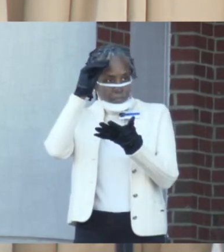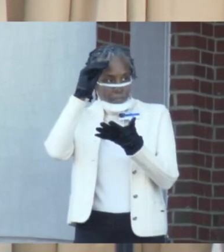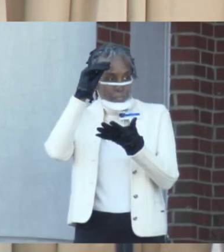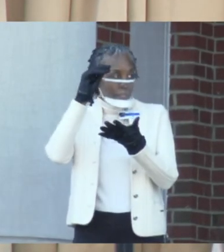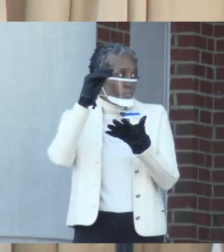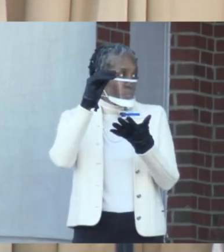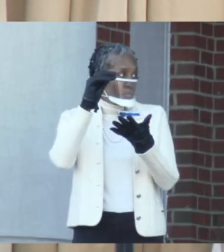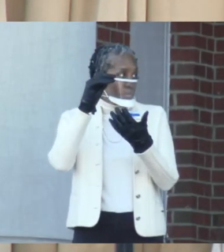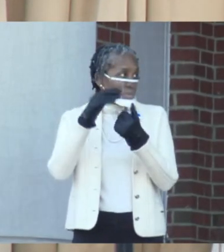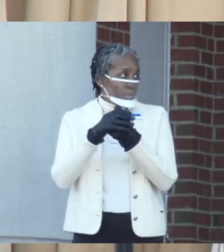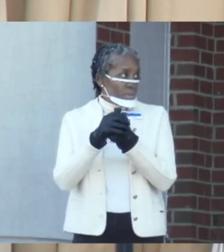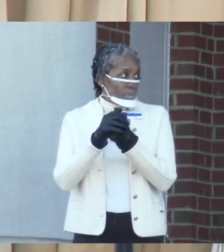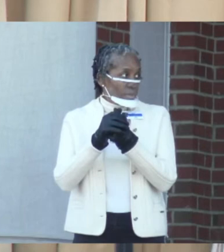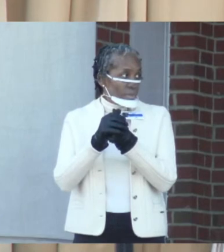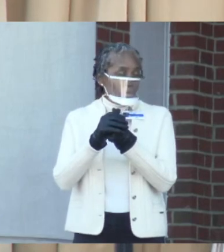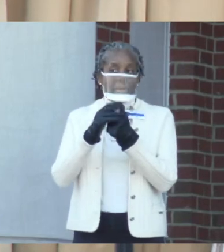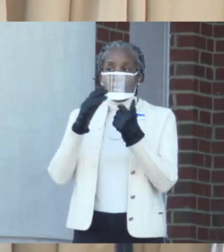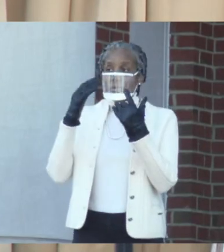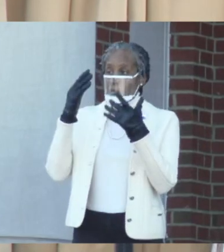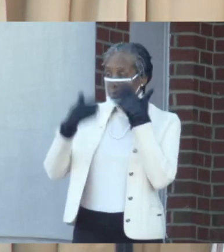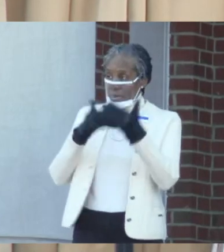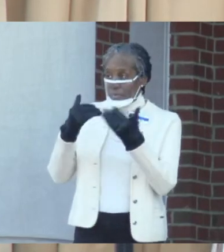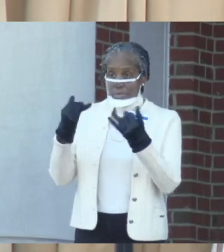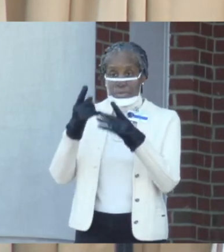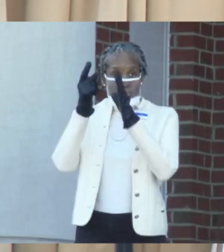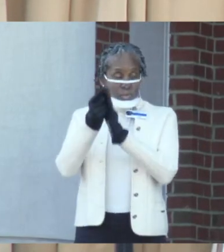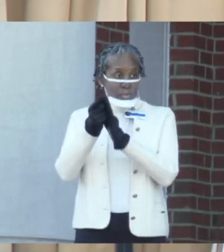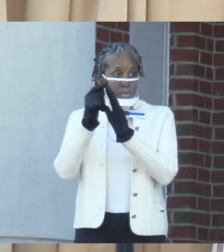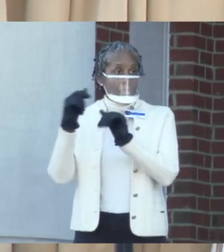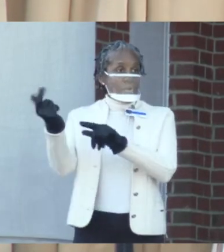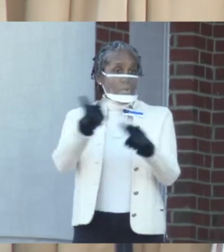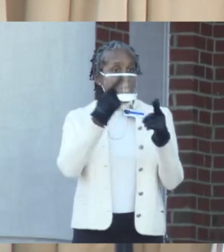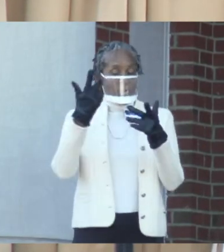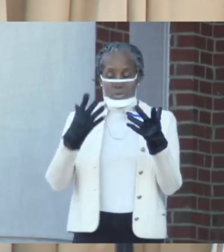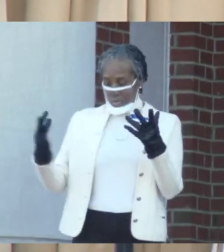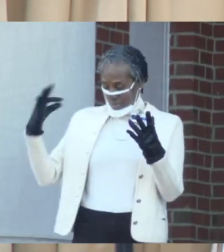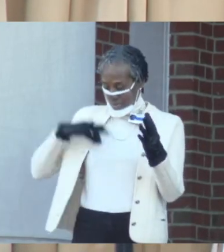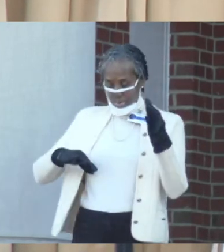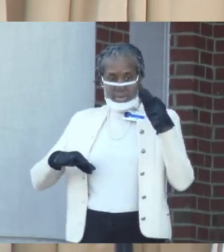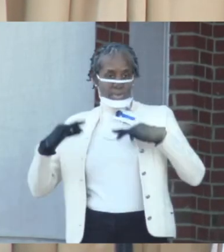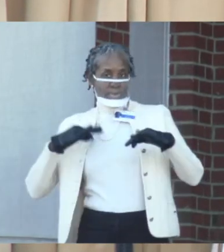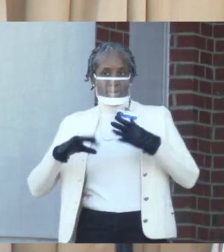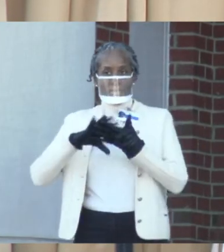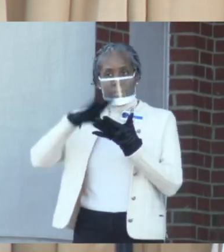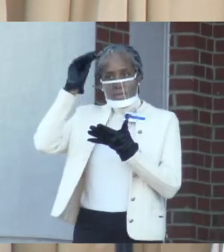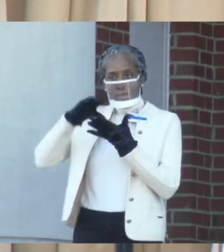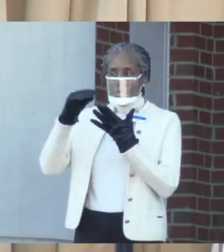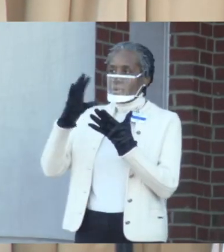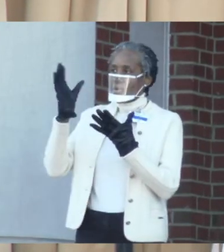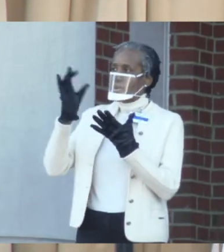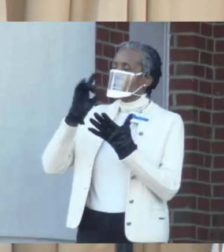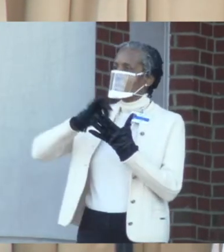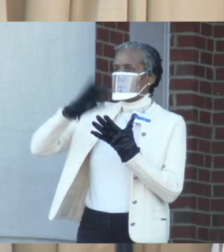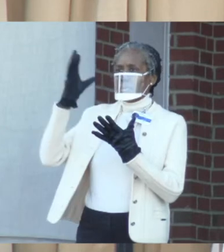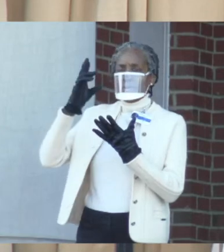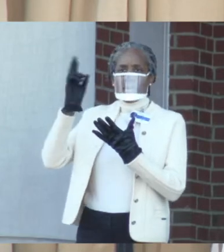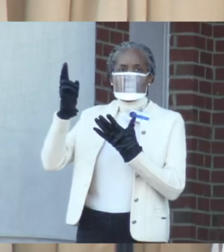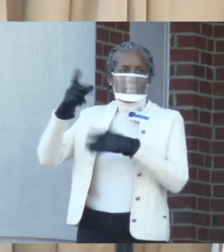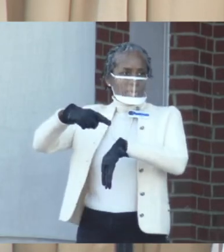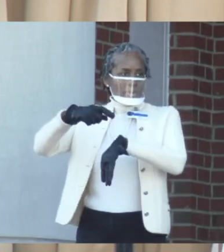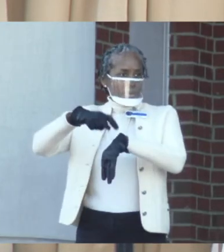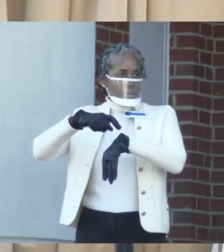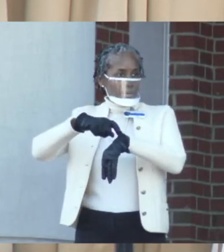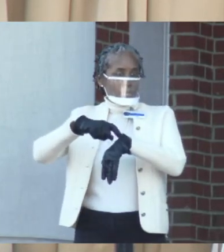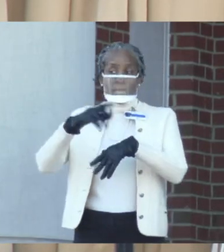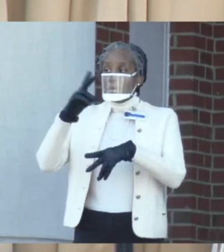So let us give thanks for this moment and all we have gained in these unprecedented times. Let us thank those